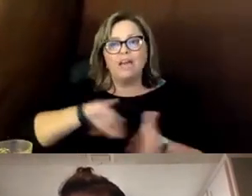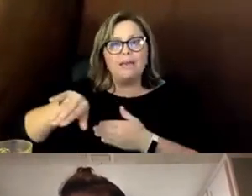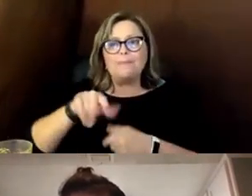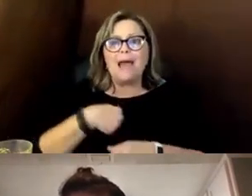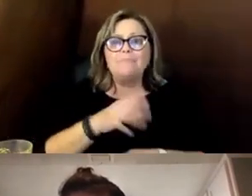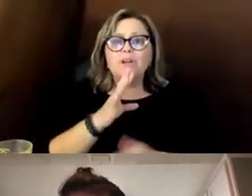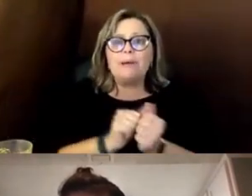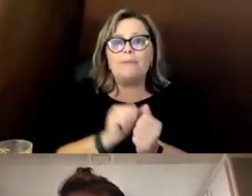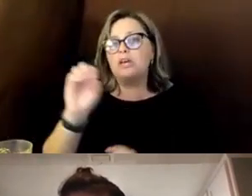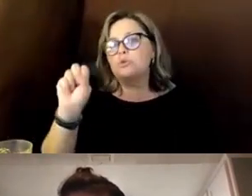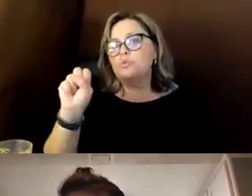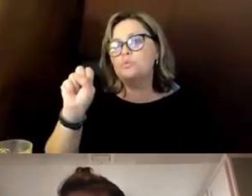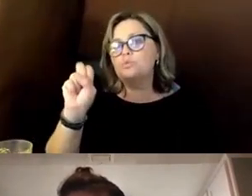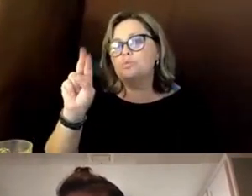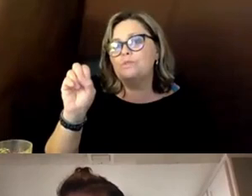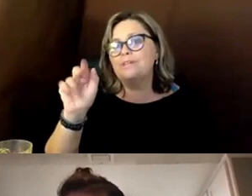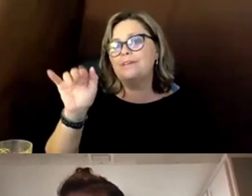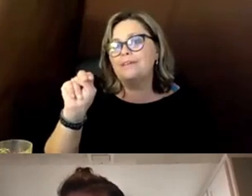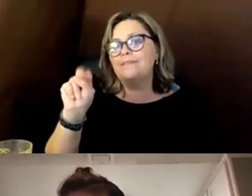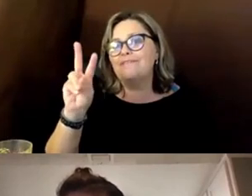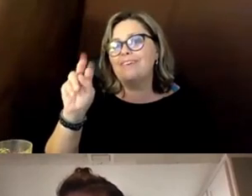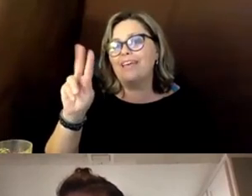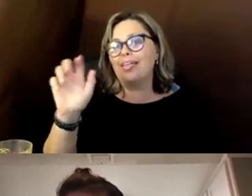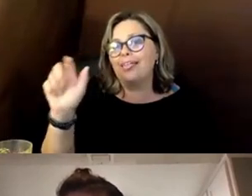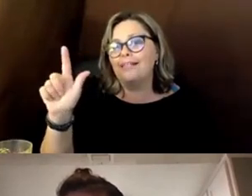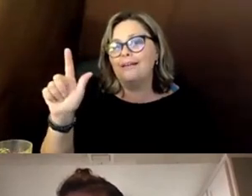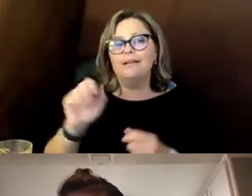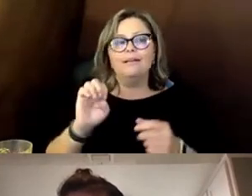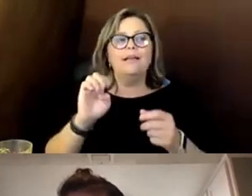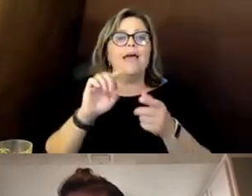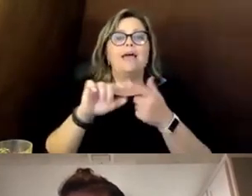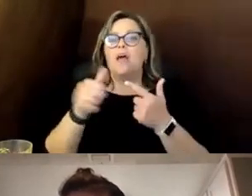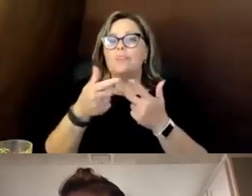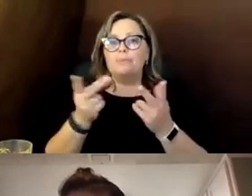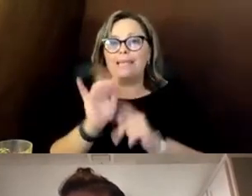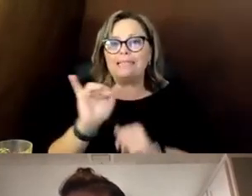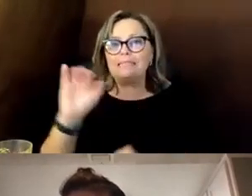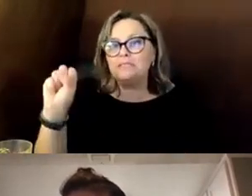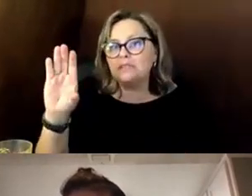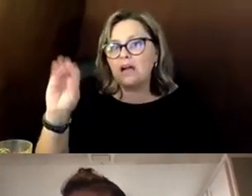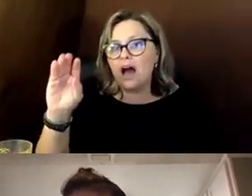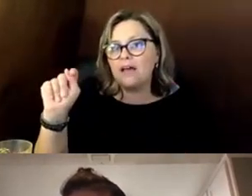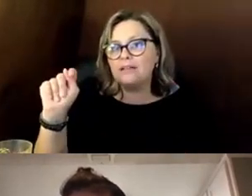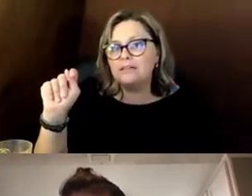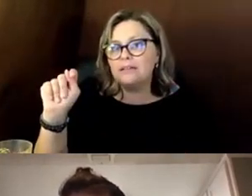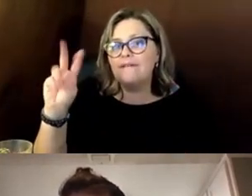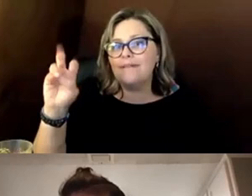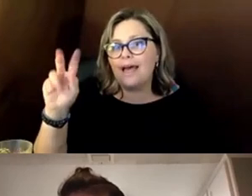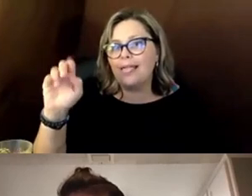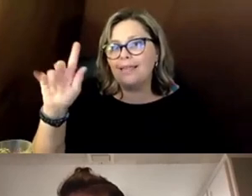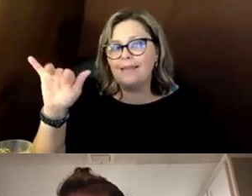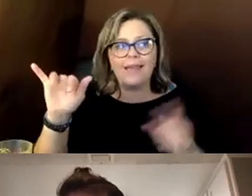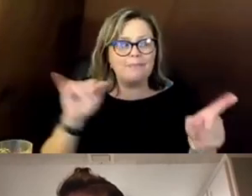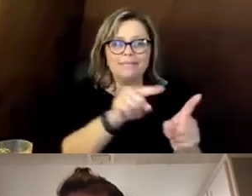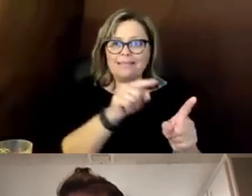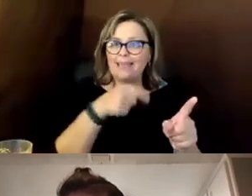Valley of Siskiyou County, where there are definitely seniors who are maybe are aging out of houses that they you know, really aren't in a position to